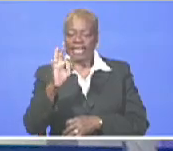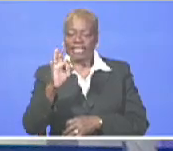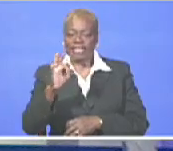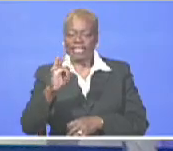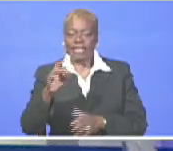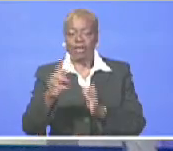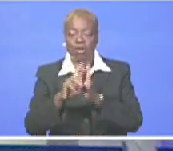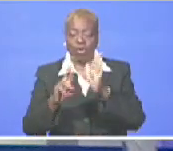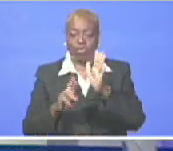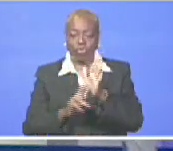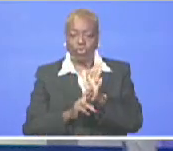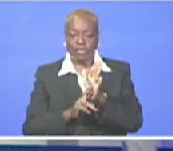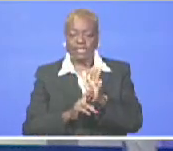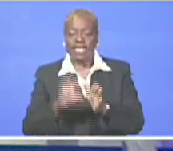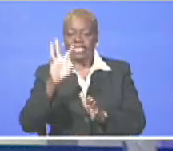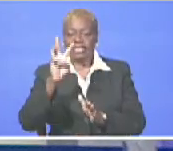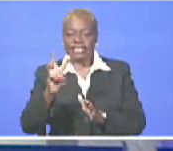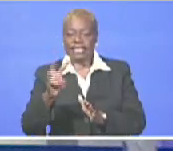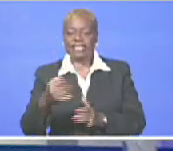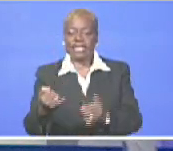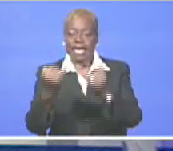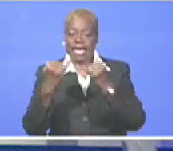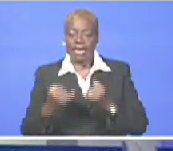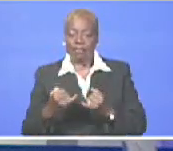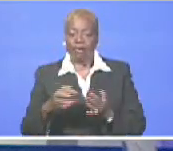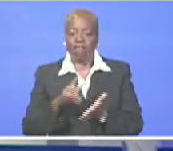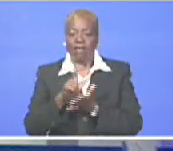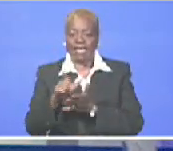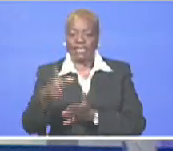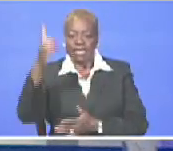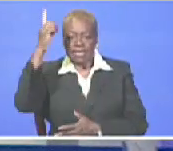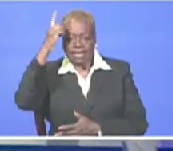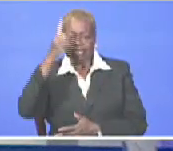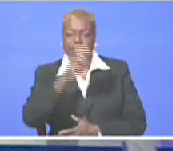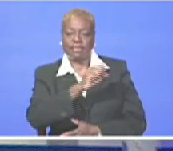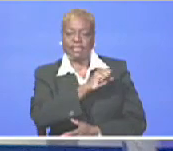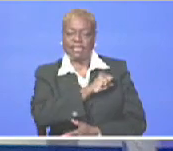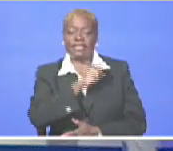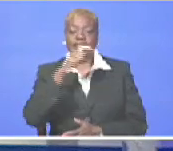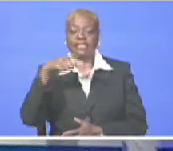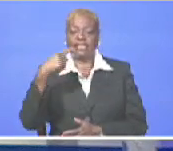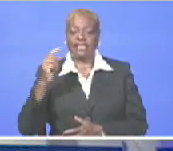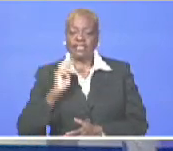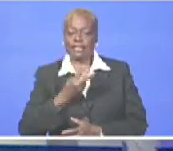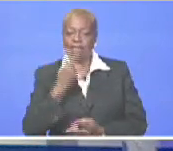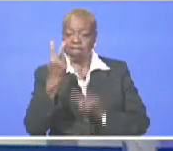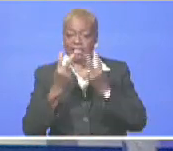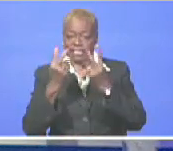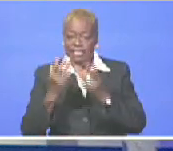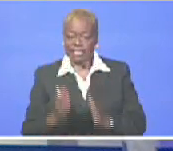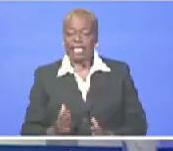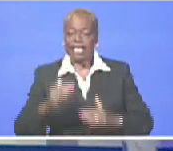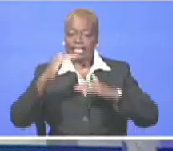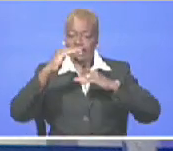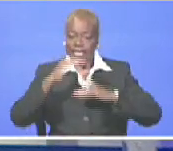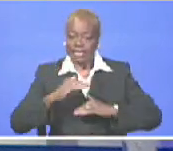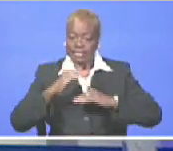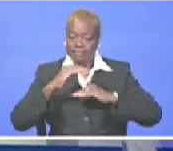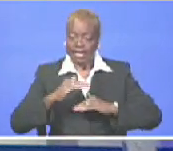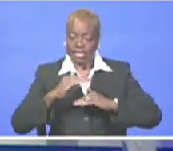6 inbound international flights. Desmond Saunders tells us that visitors are expressing satisfaction over the